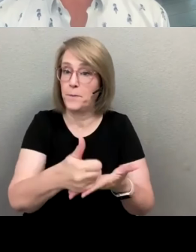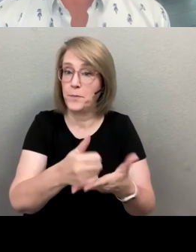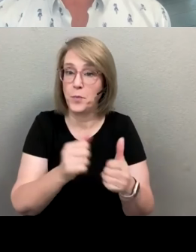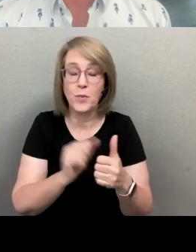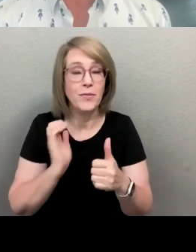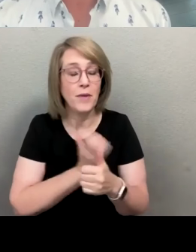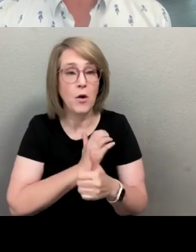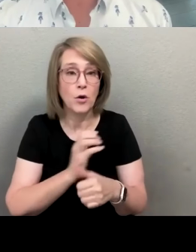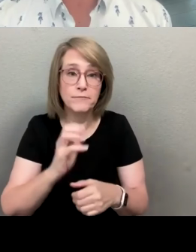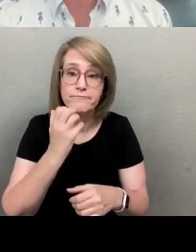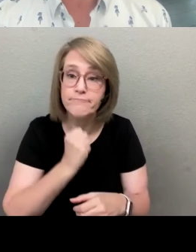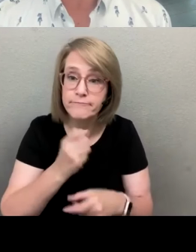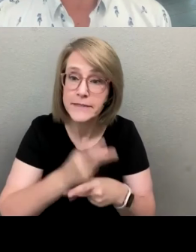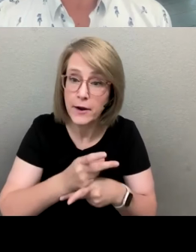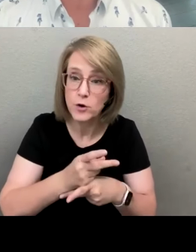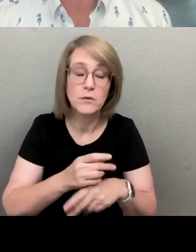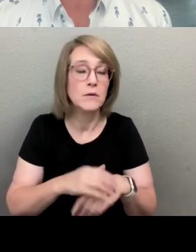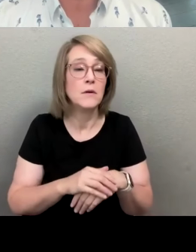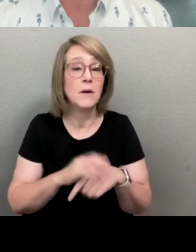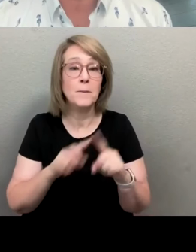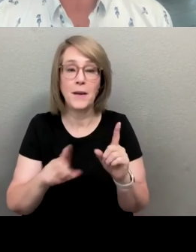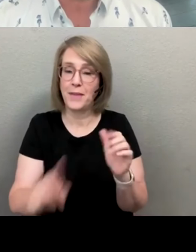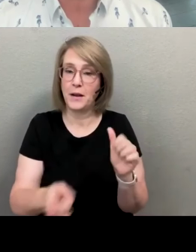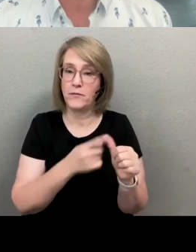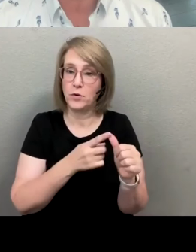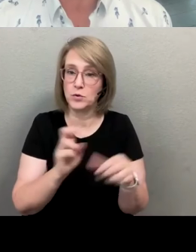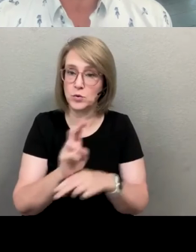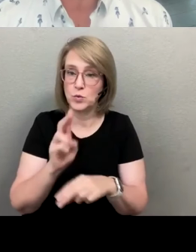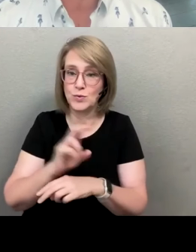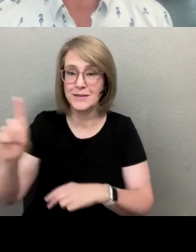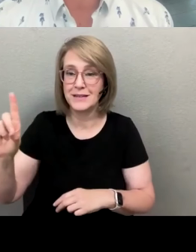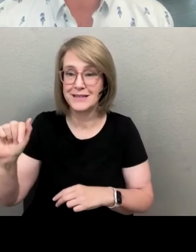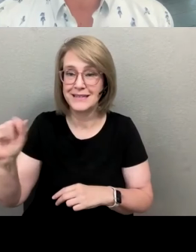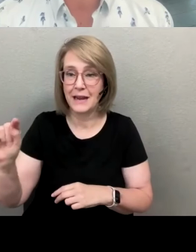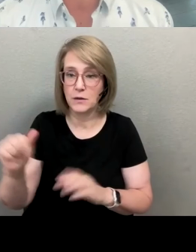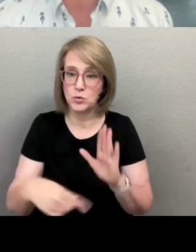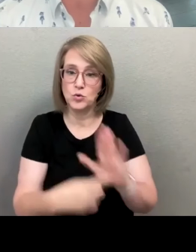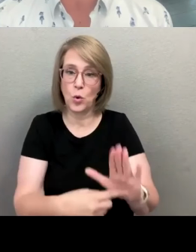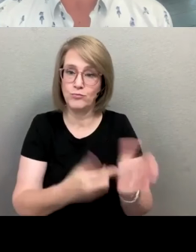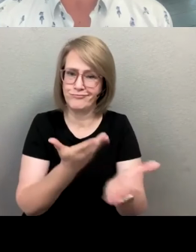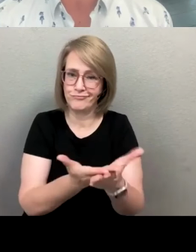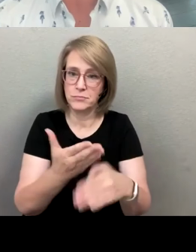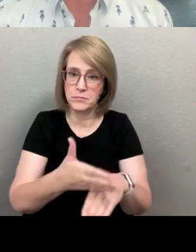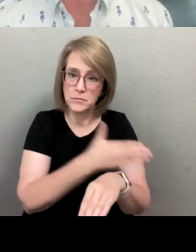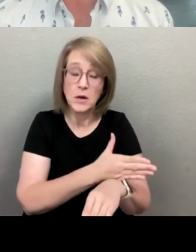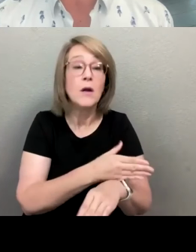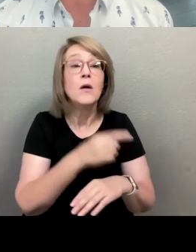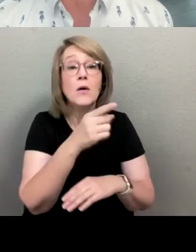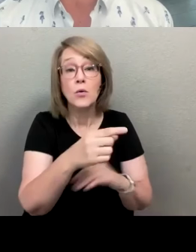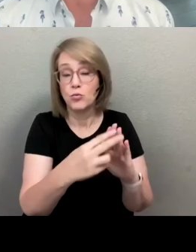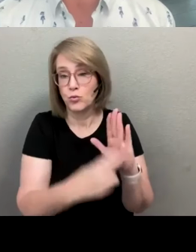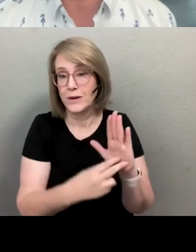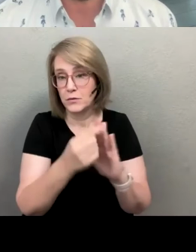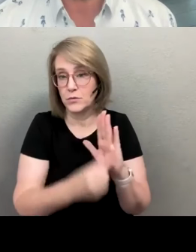But it starts by using data to make us all more accountable so we can continue to do better. Check out that report. And again, you can